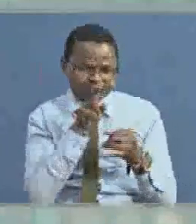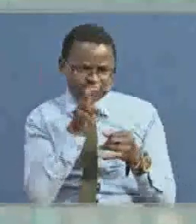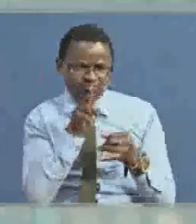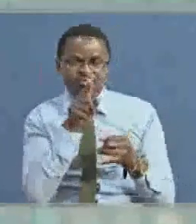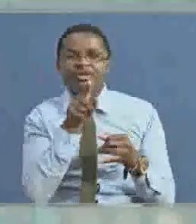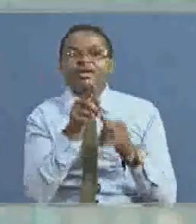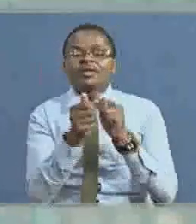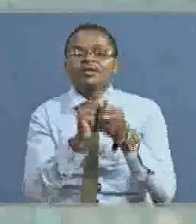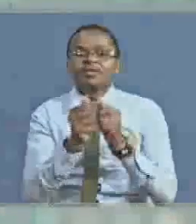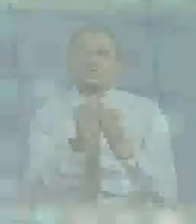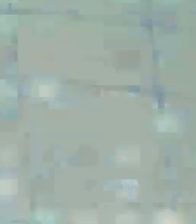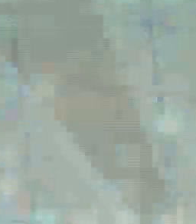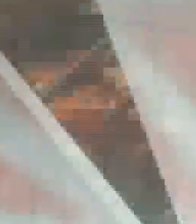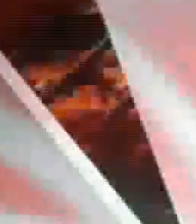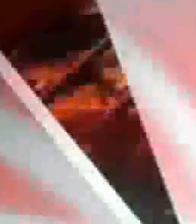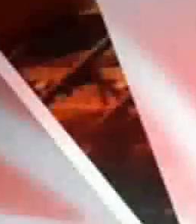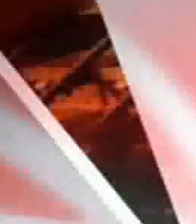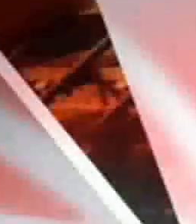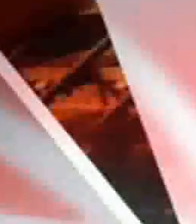kuangazia aliyojiri viwanjani.